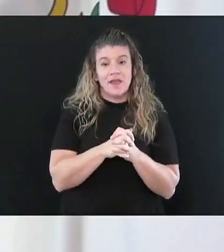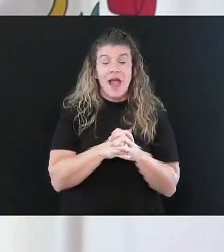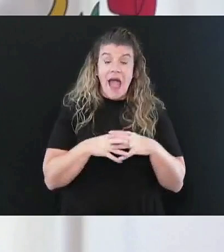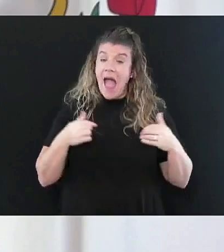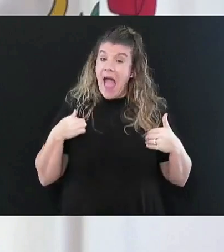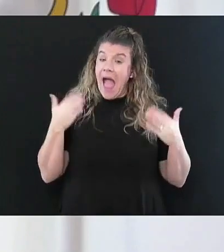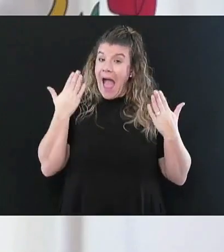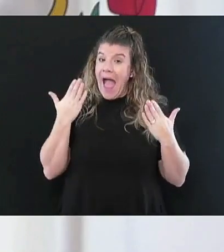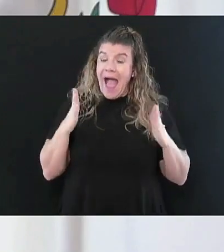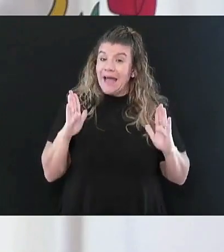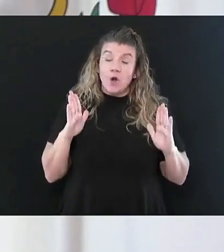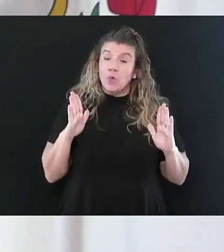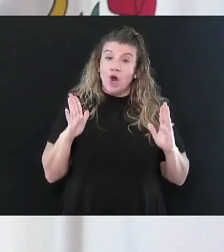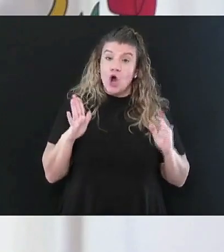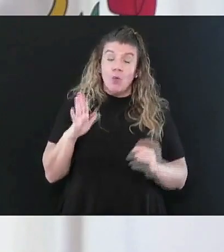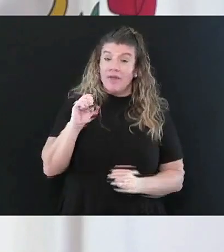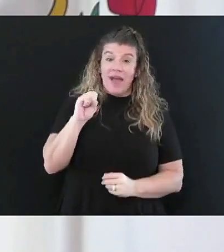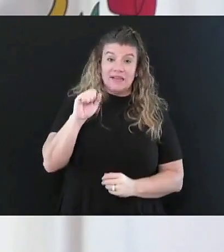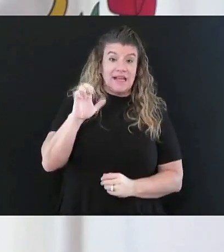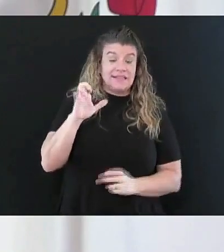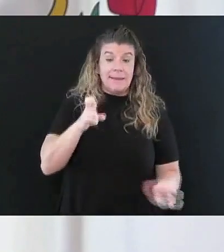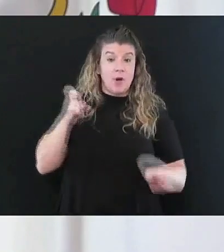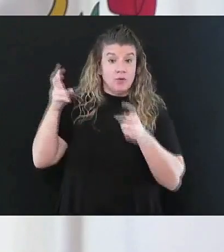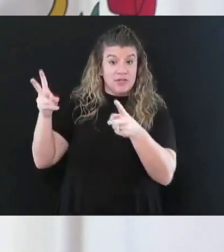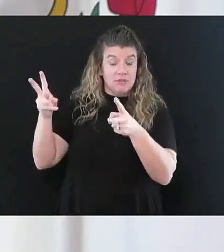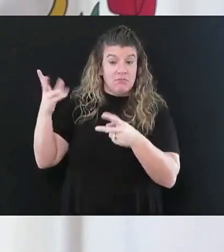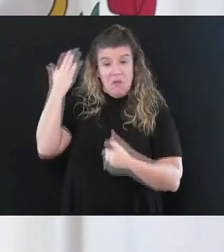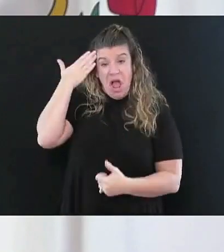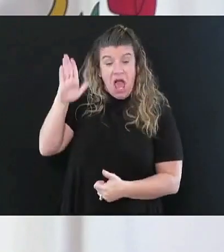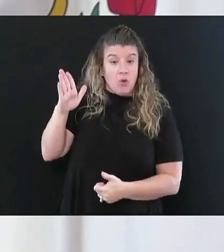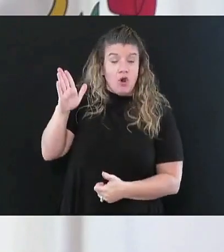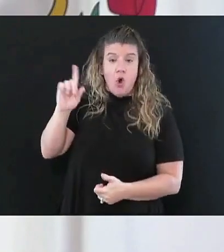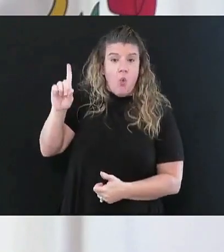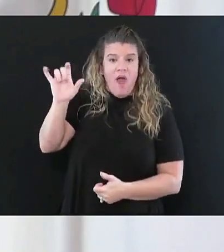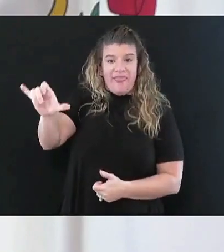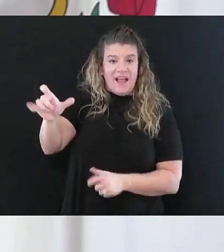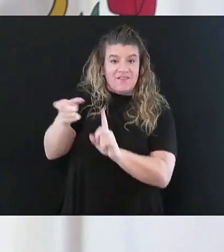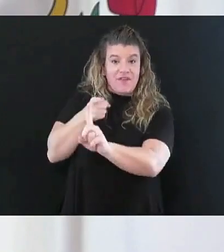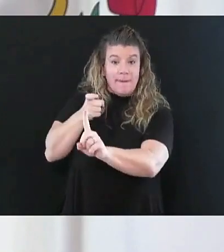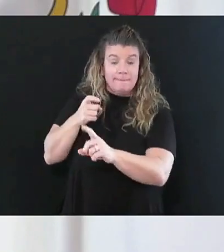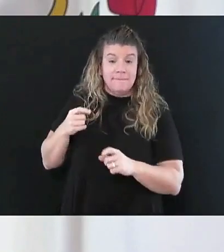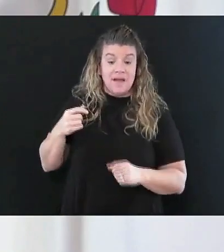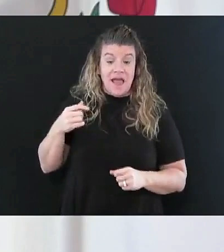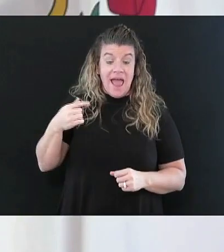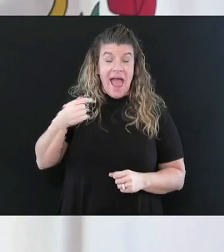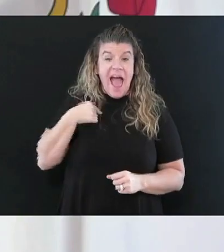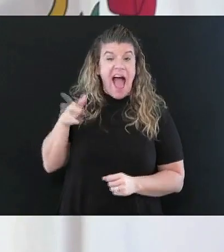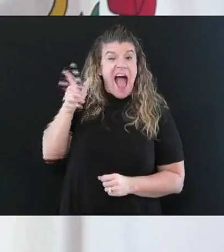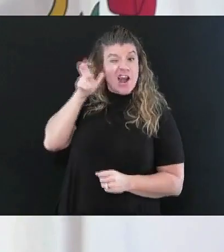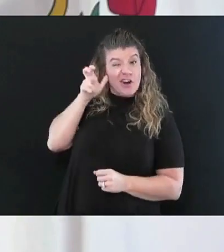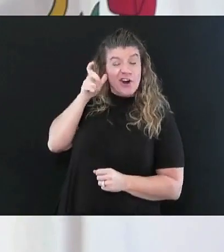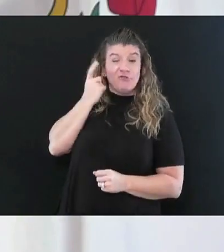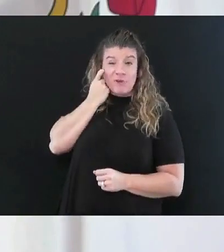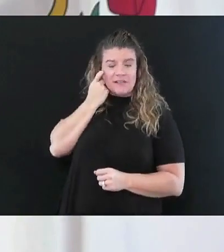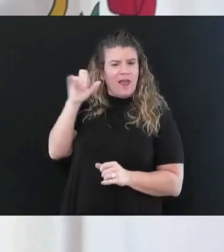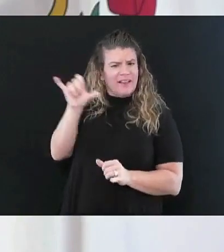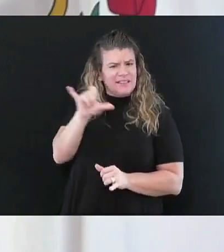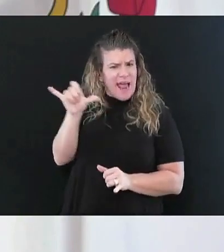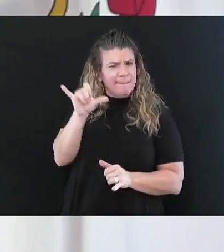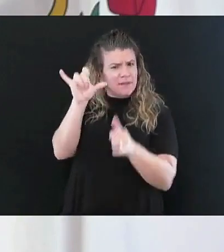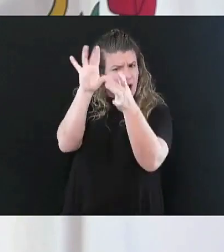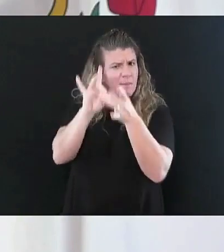been posted with SSAC. I don't know where this came from and everything, because I heard just a little while ago the same kind of